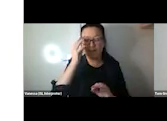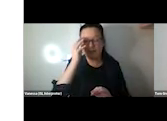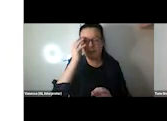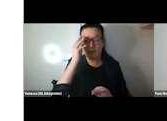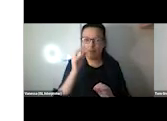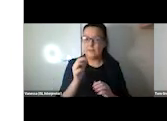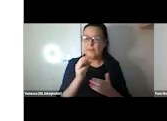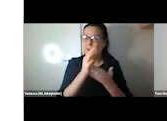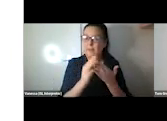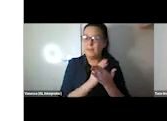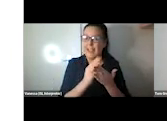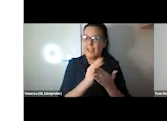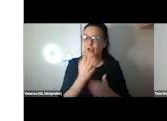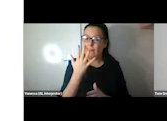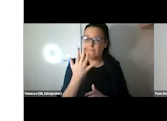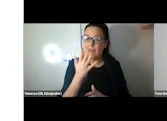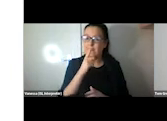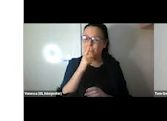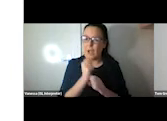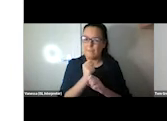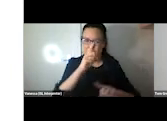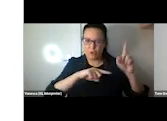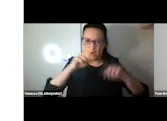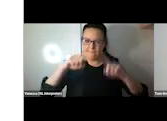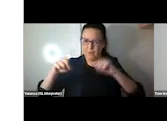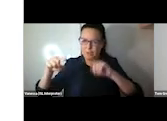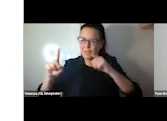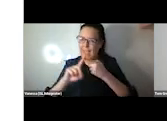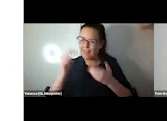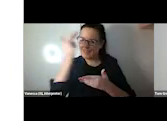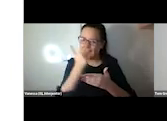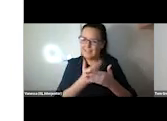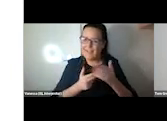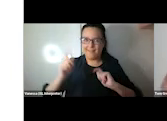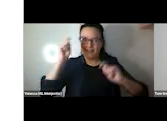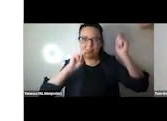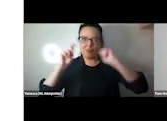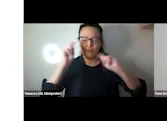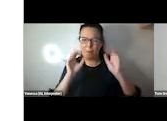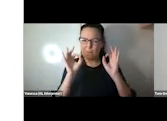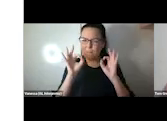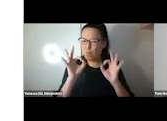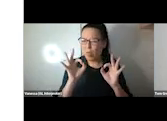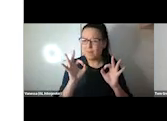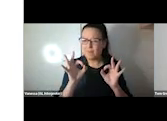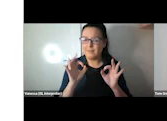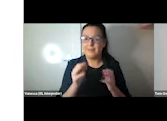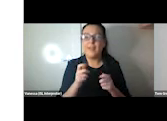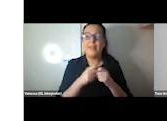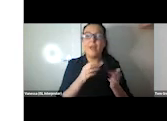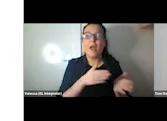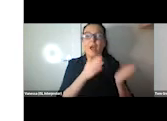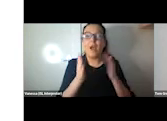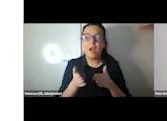Section 5 looks at diversities of users and design considerations, a really fantastic piece of the document. And then we move from wayfinding, access in the